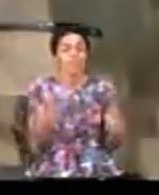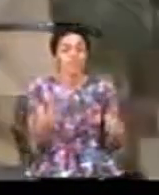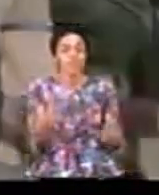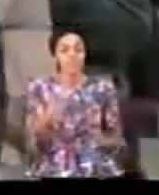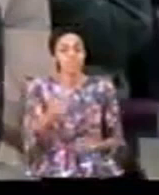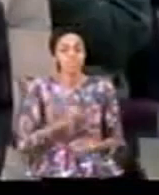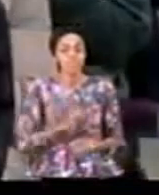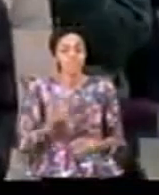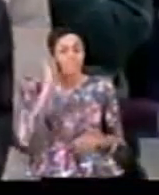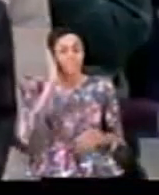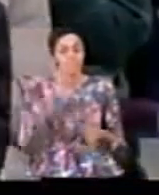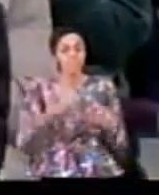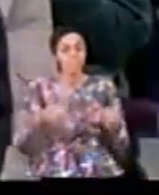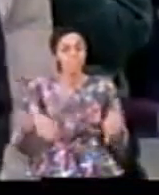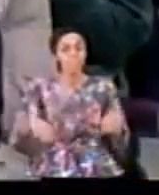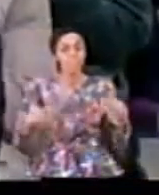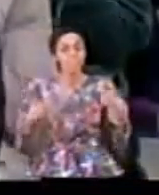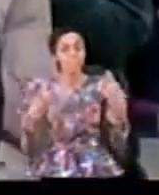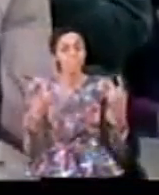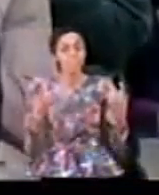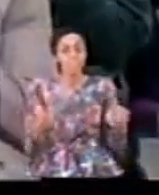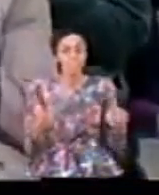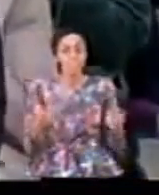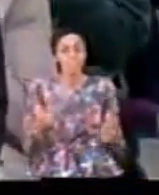I will go.